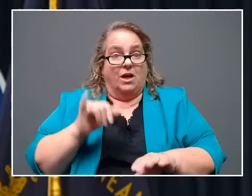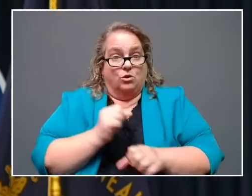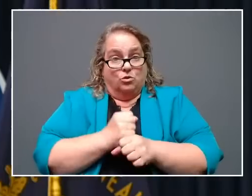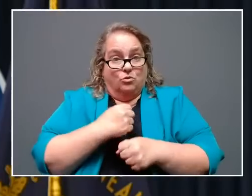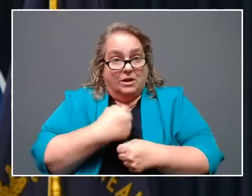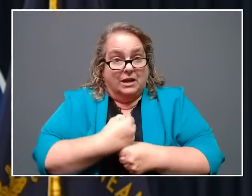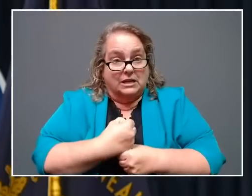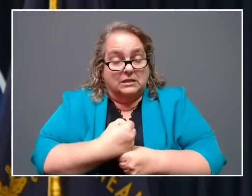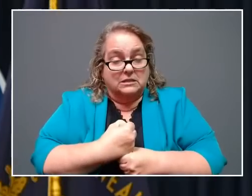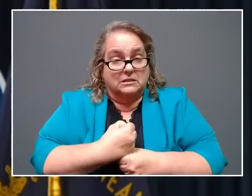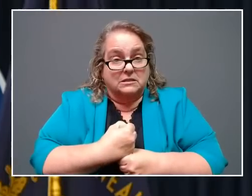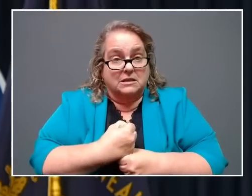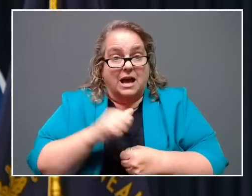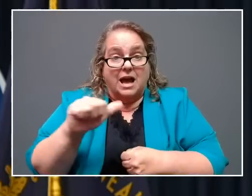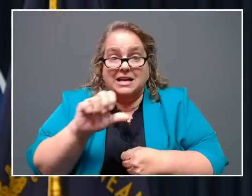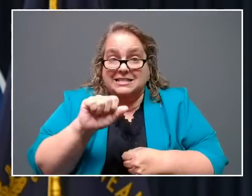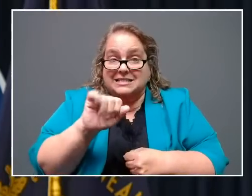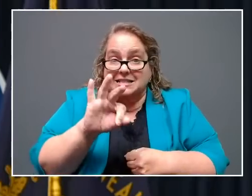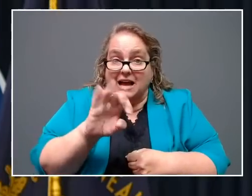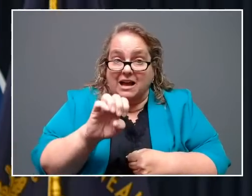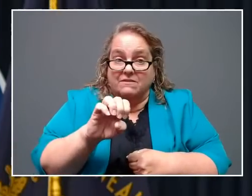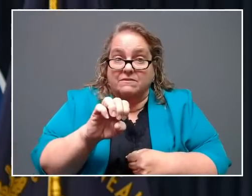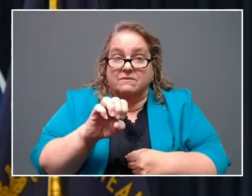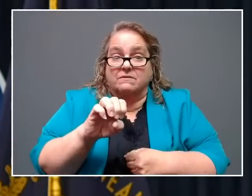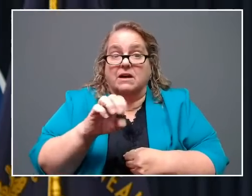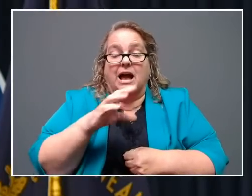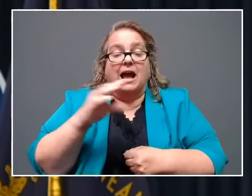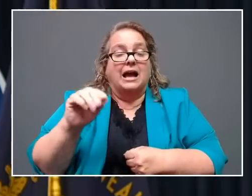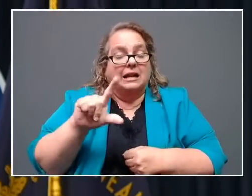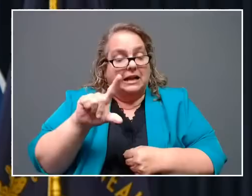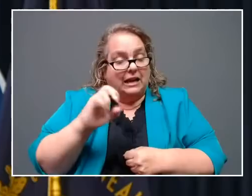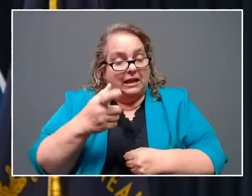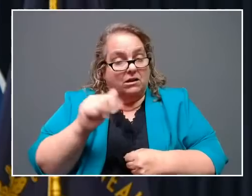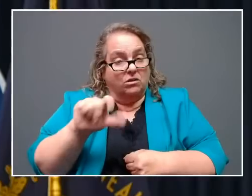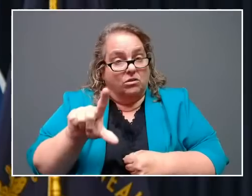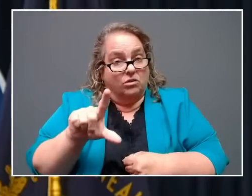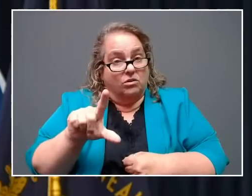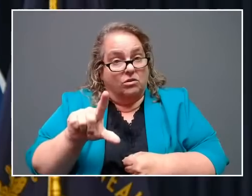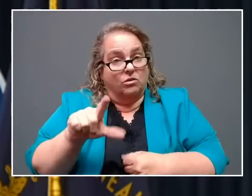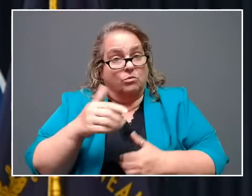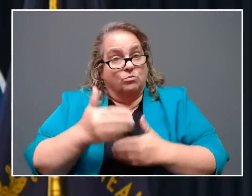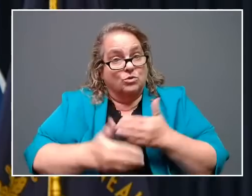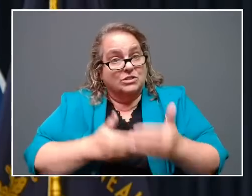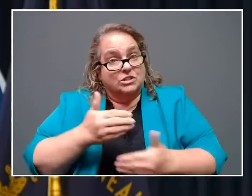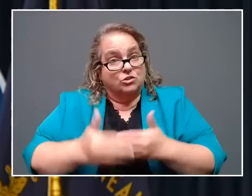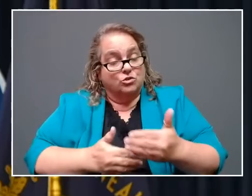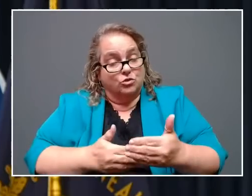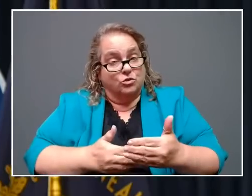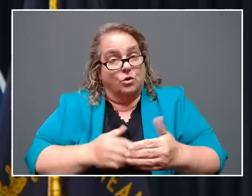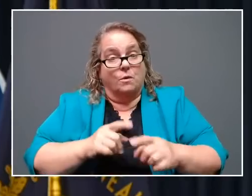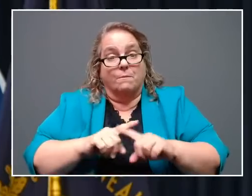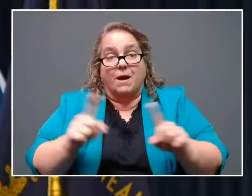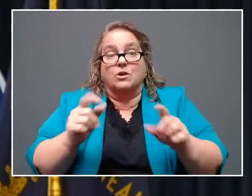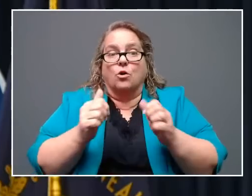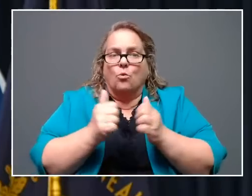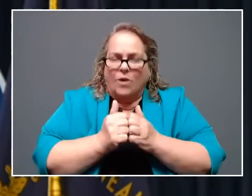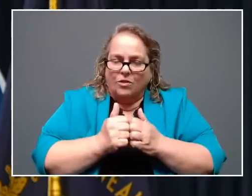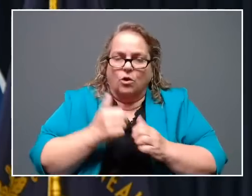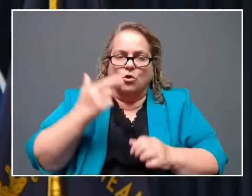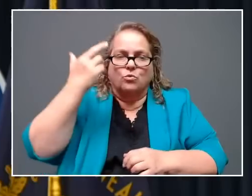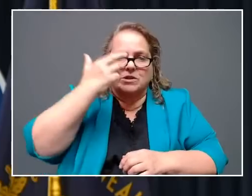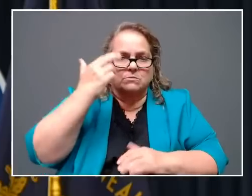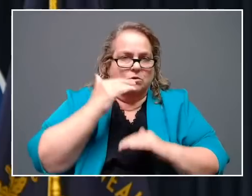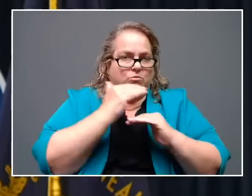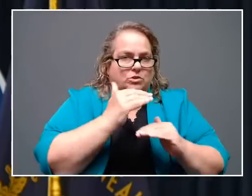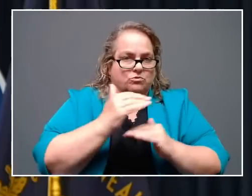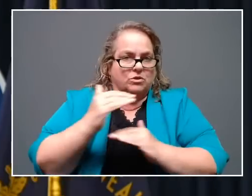a safe and ultimately legal procedure, but with reasonable restrictions, which